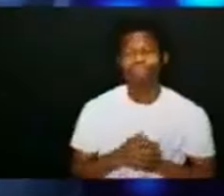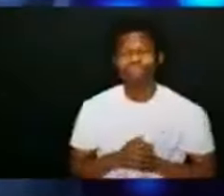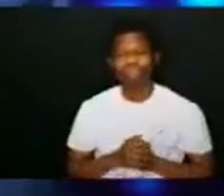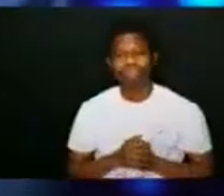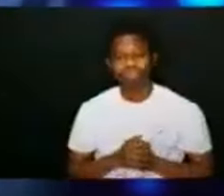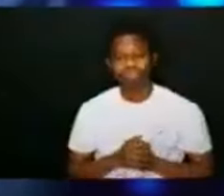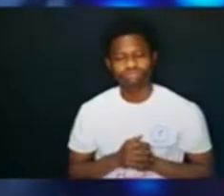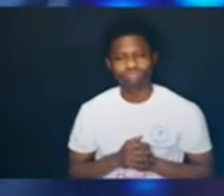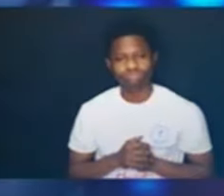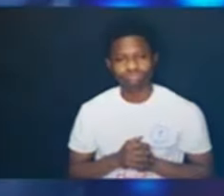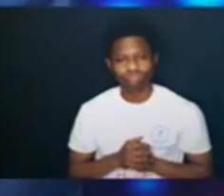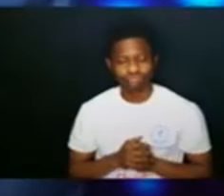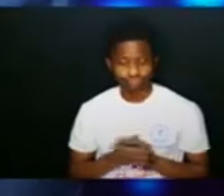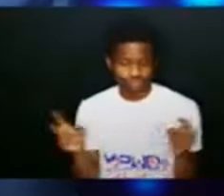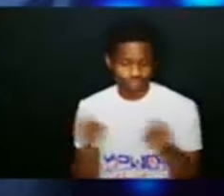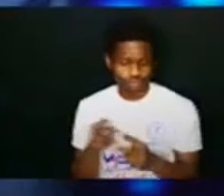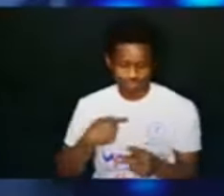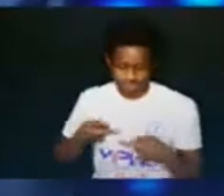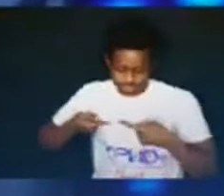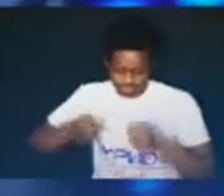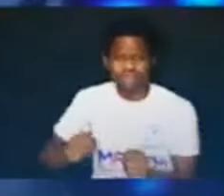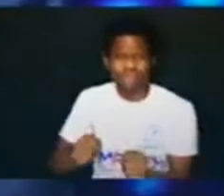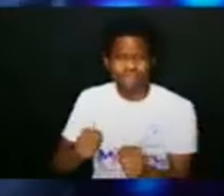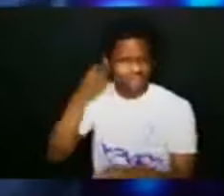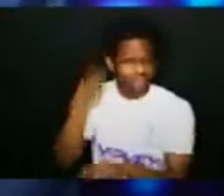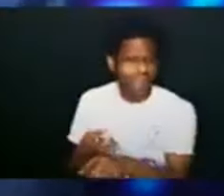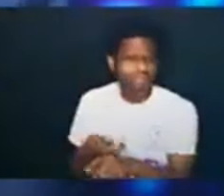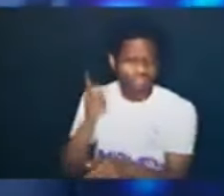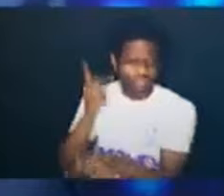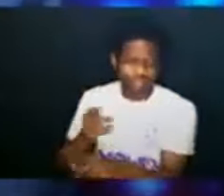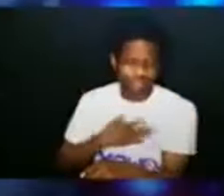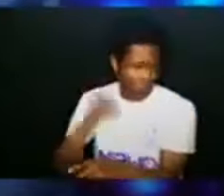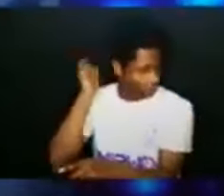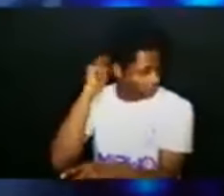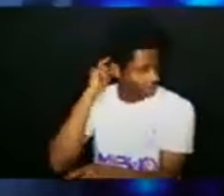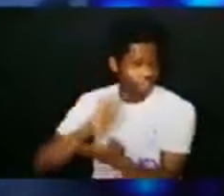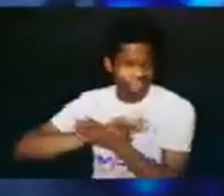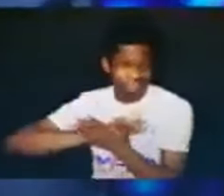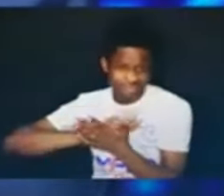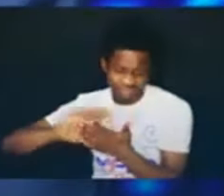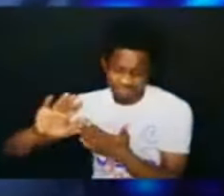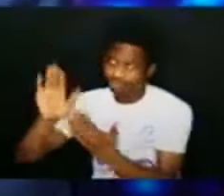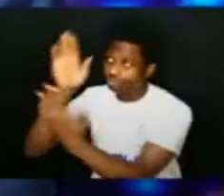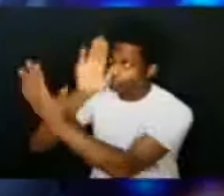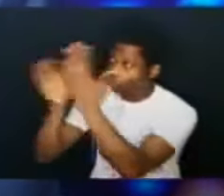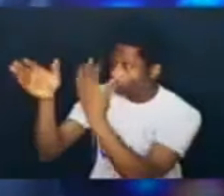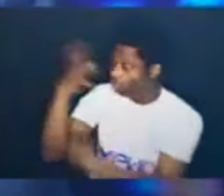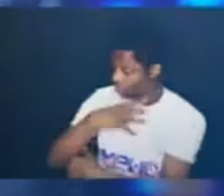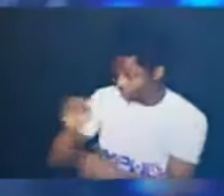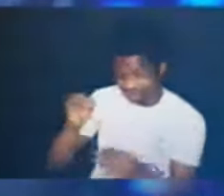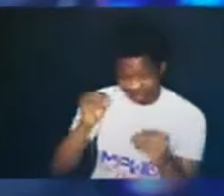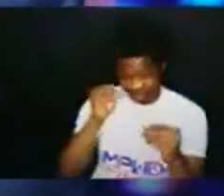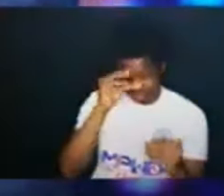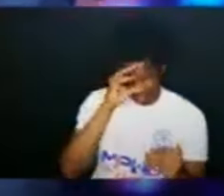se menya ahunima enni fo onyankopon ene nipa nyina afam. See, before God and man. O